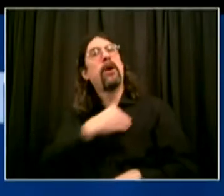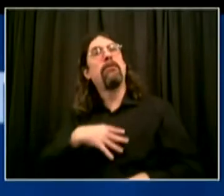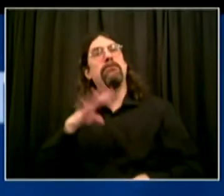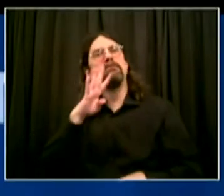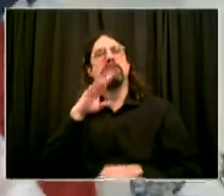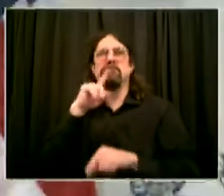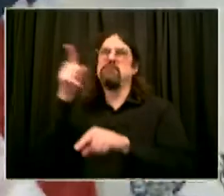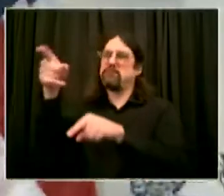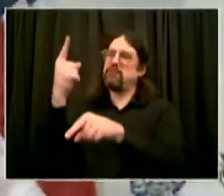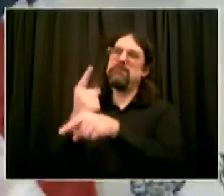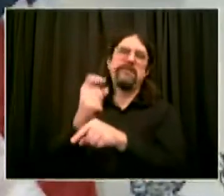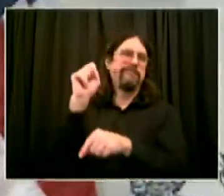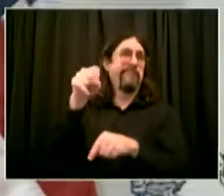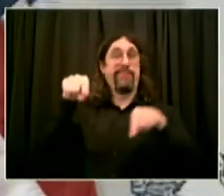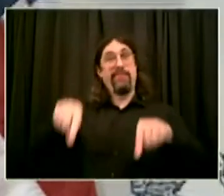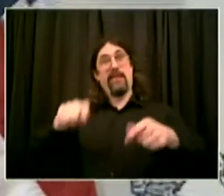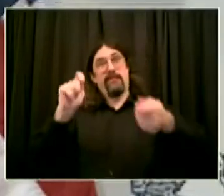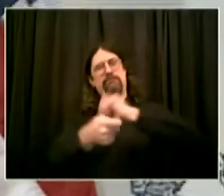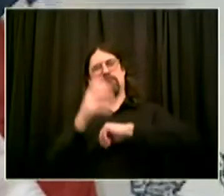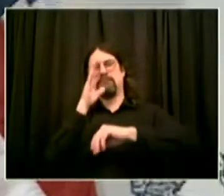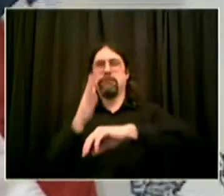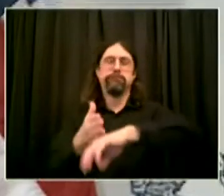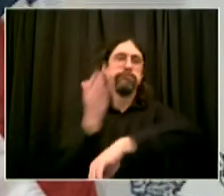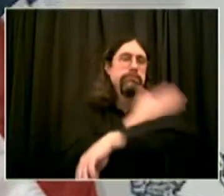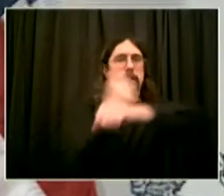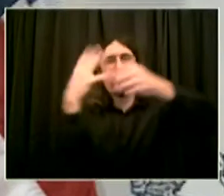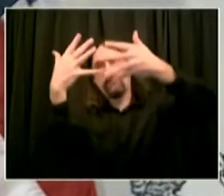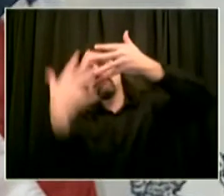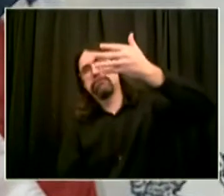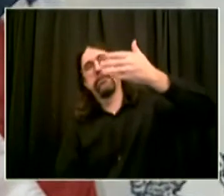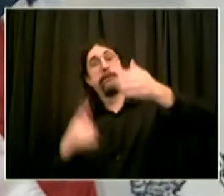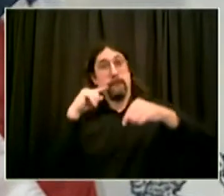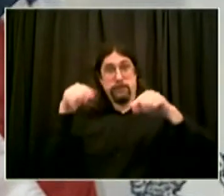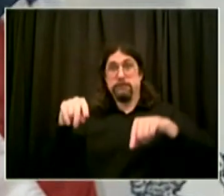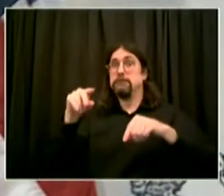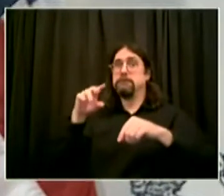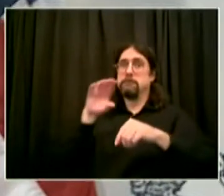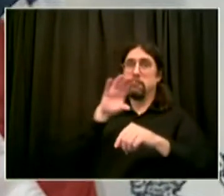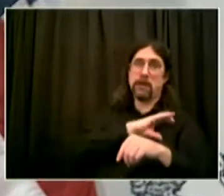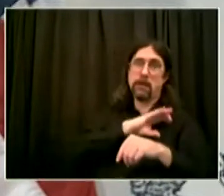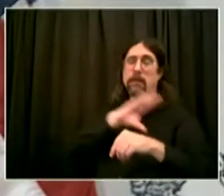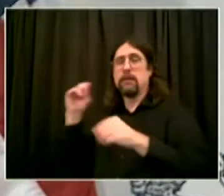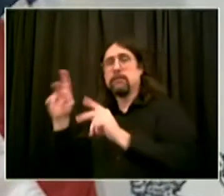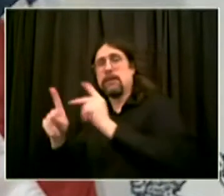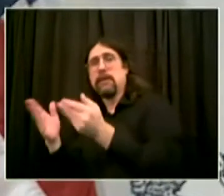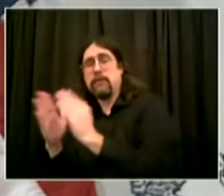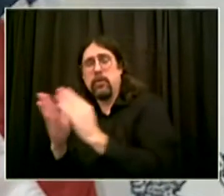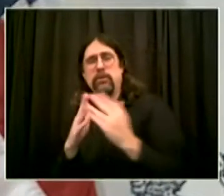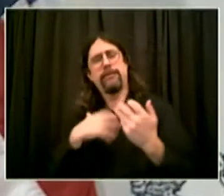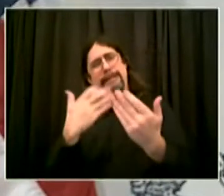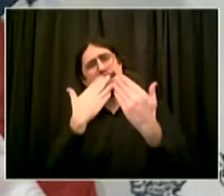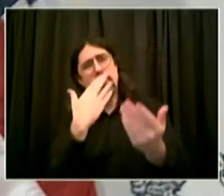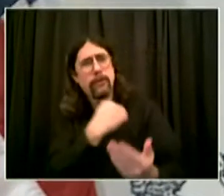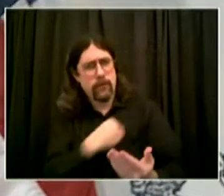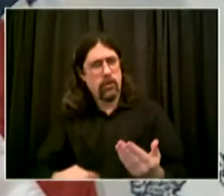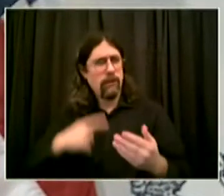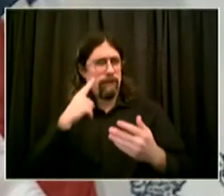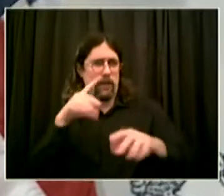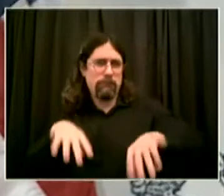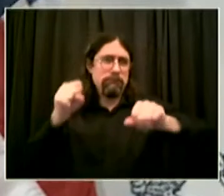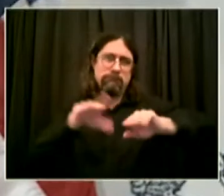much, Commissioner. Appreciate that reflection very much. And I want to say I appreciate the process you put